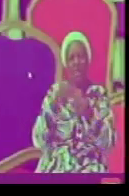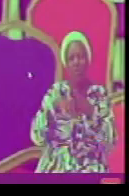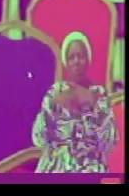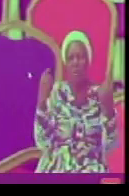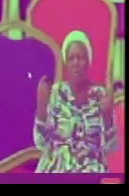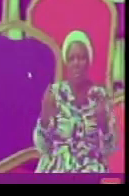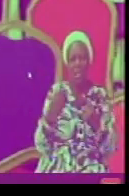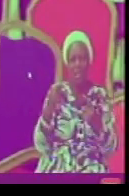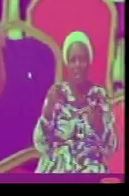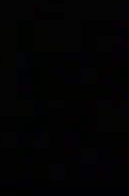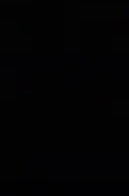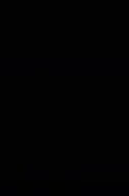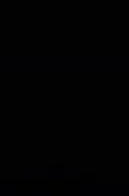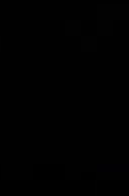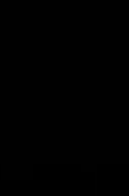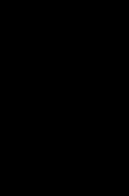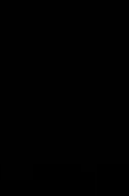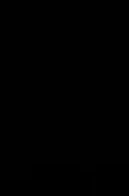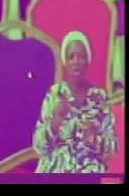come.